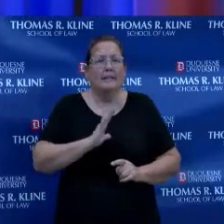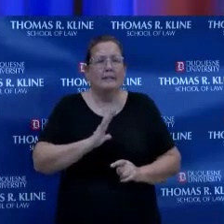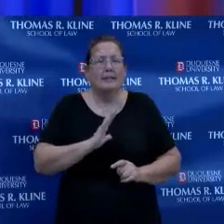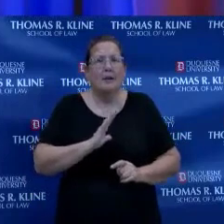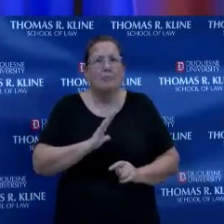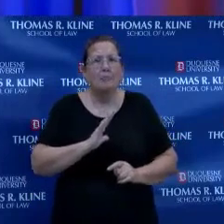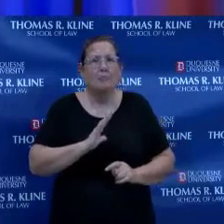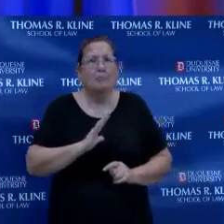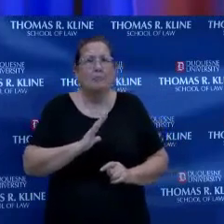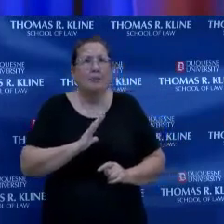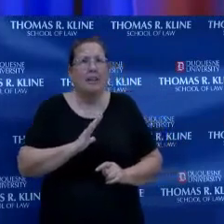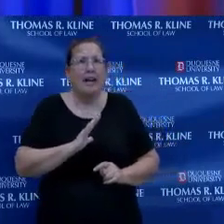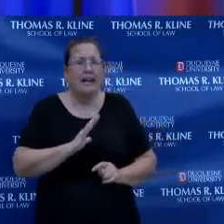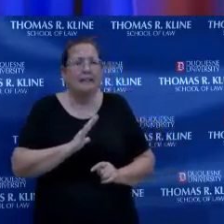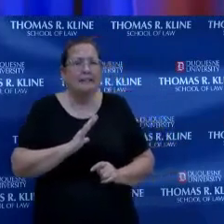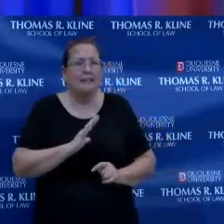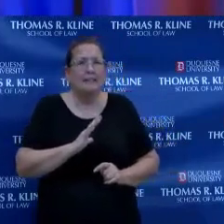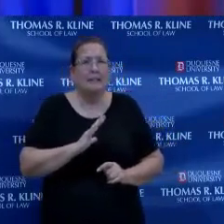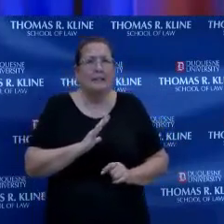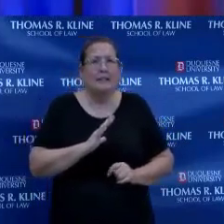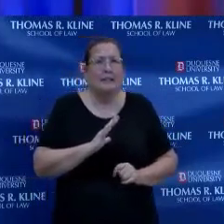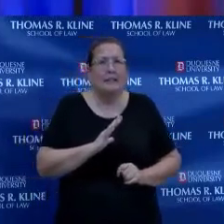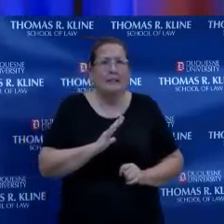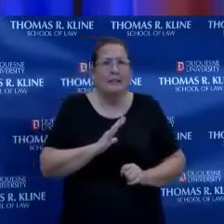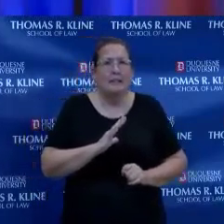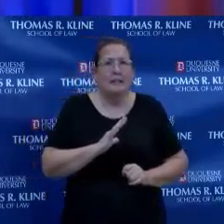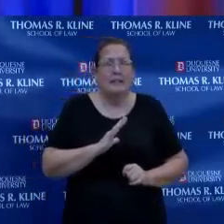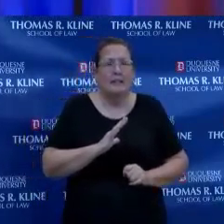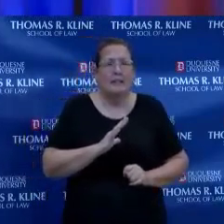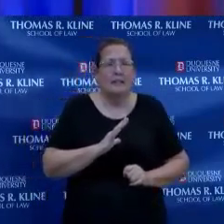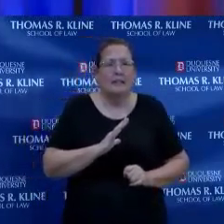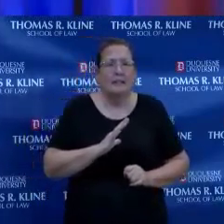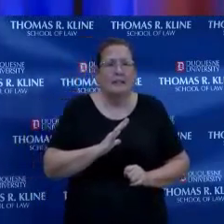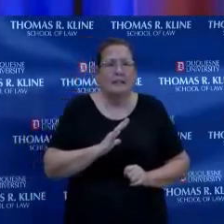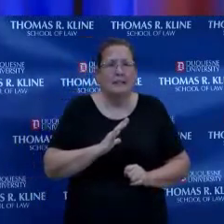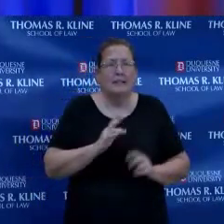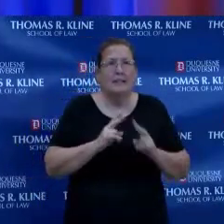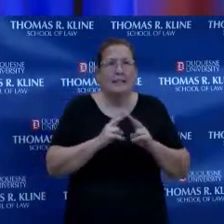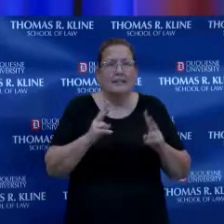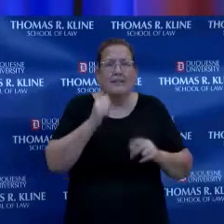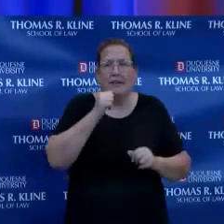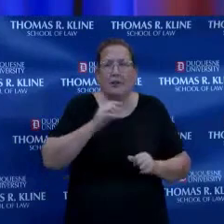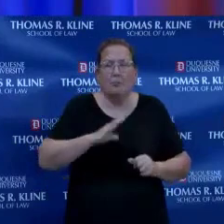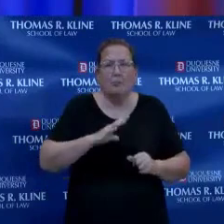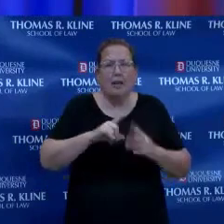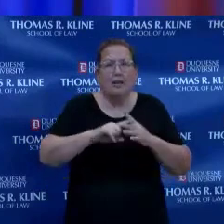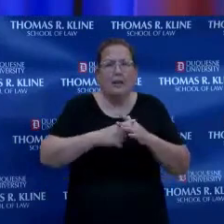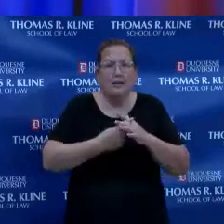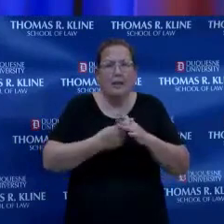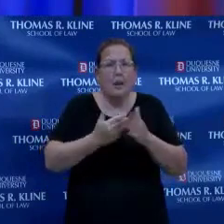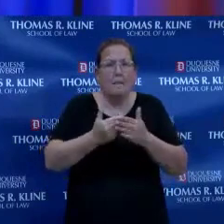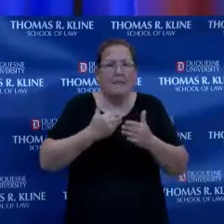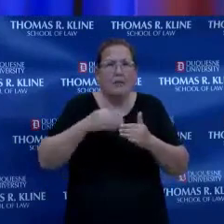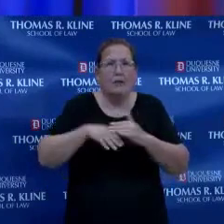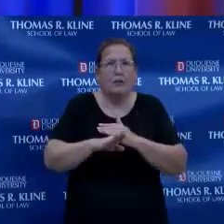courtroom before you go in. It's polite in a deposition before you go in. It's polite in a CLE before you go in